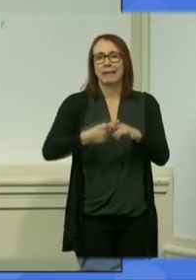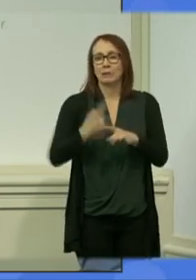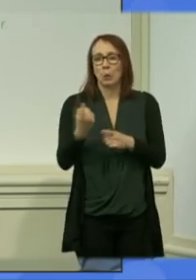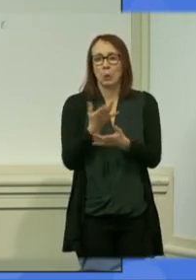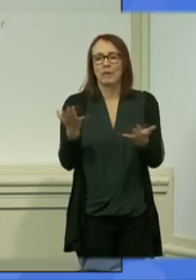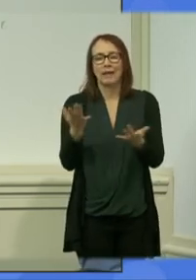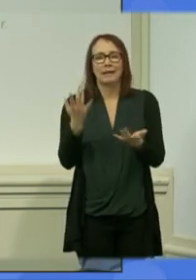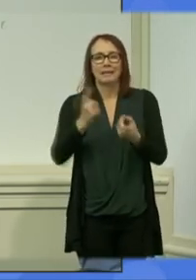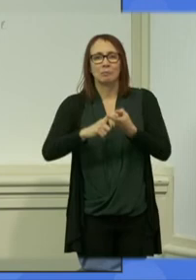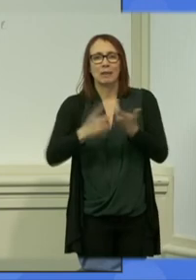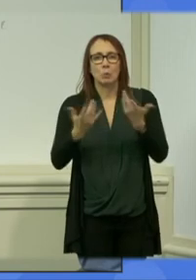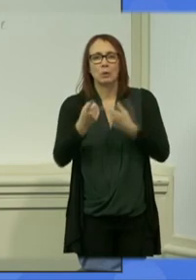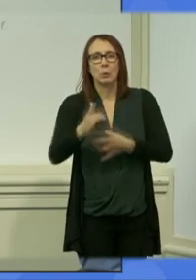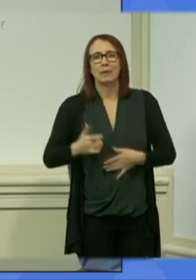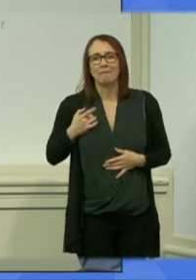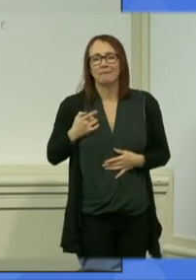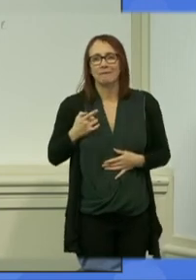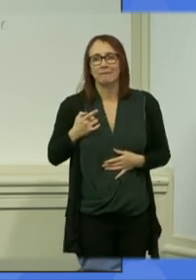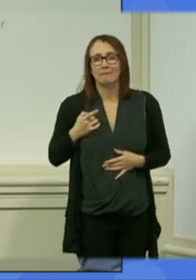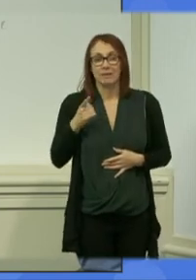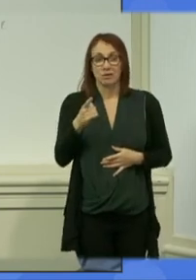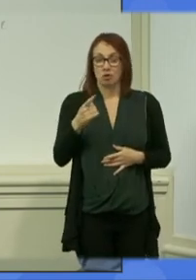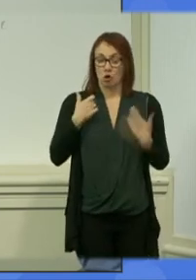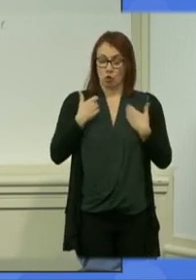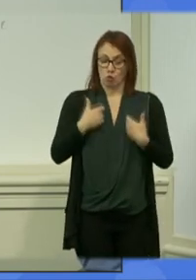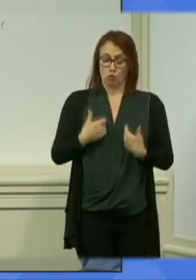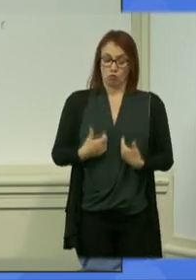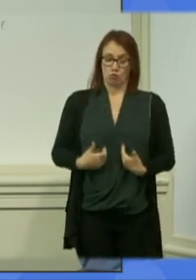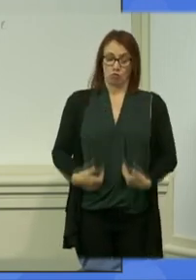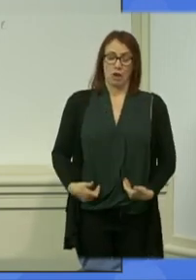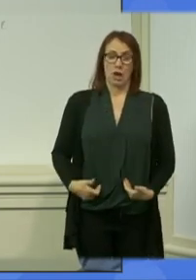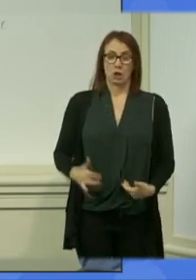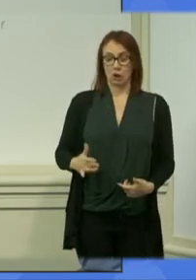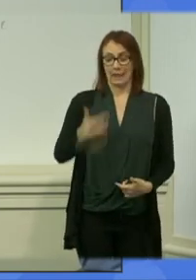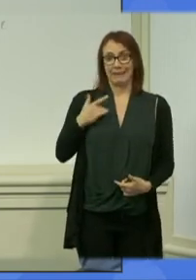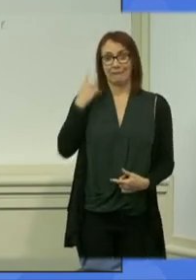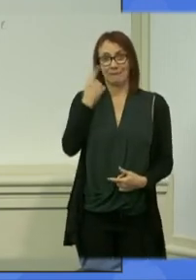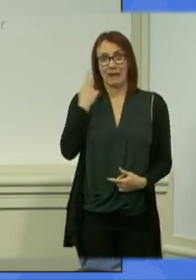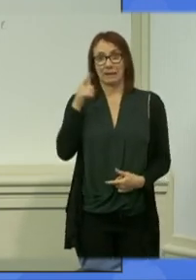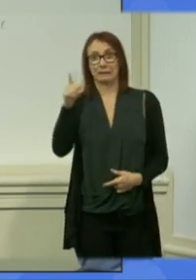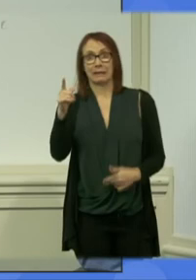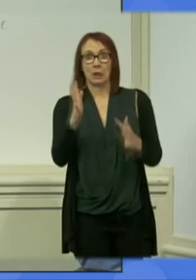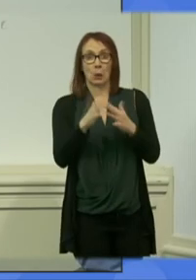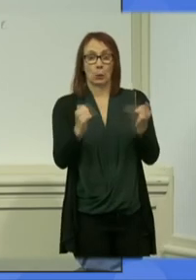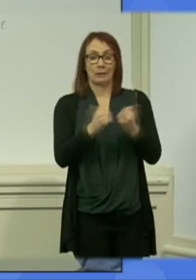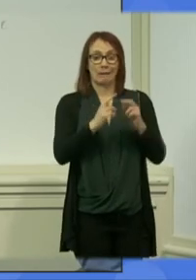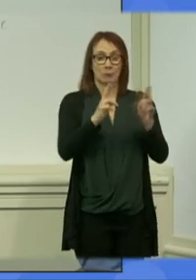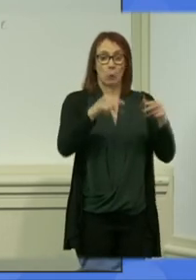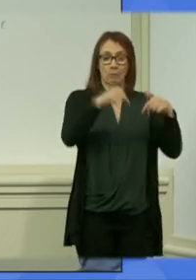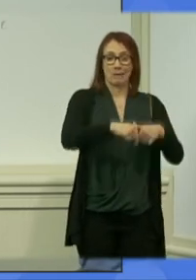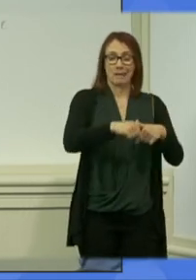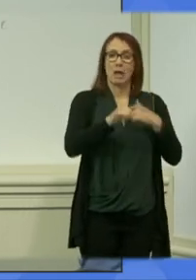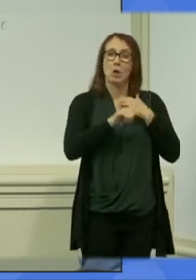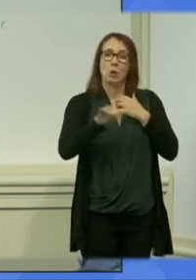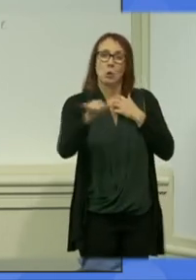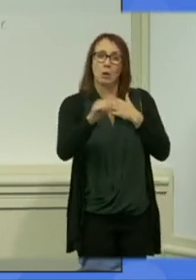where you live. Now, if you're rich and you work in London and you maybe have your weekend home here, which is your home? Where